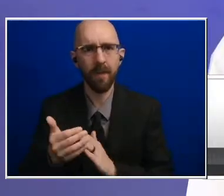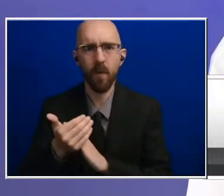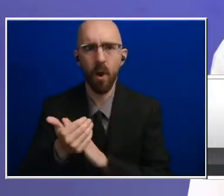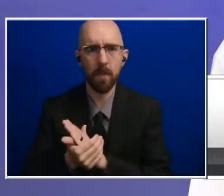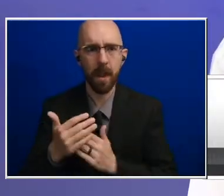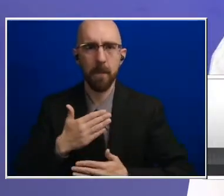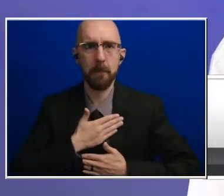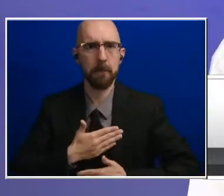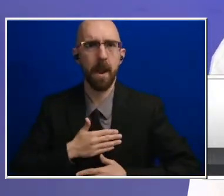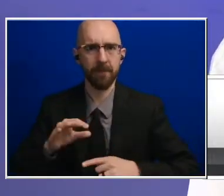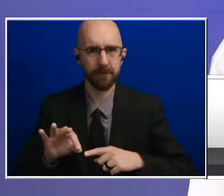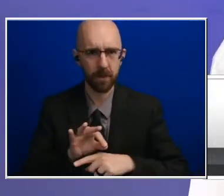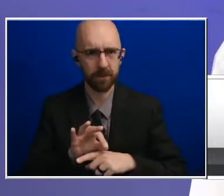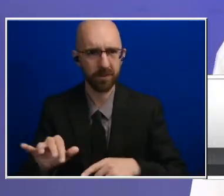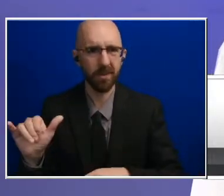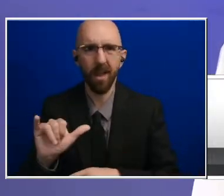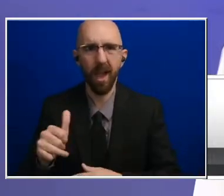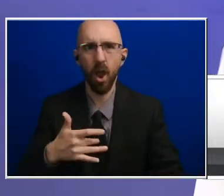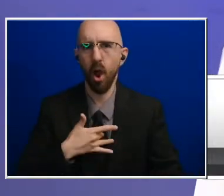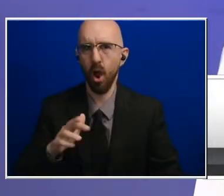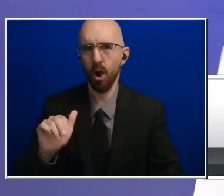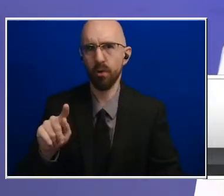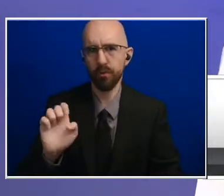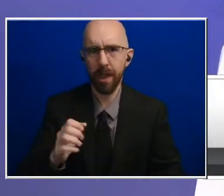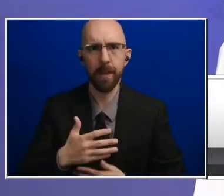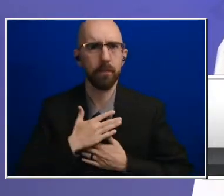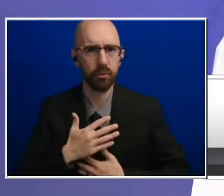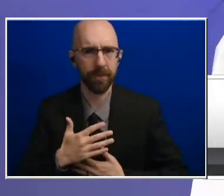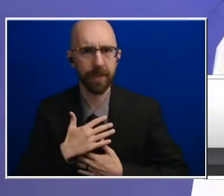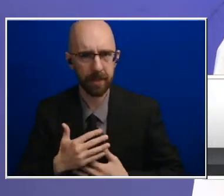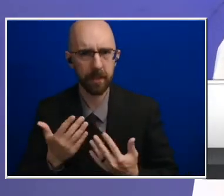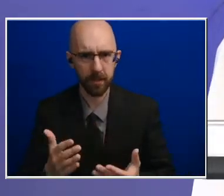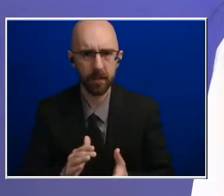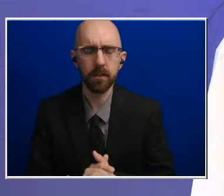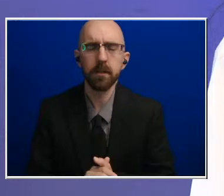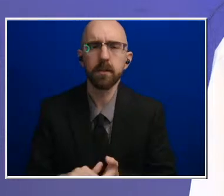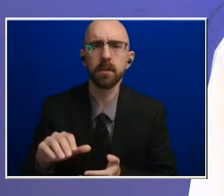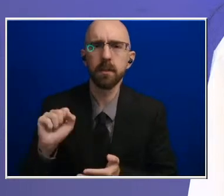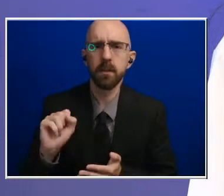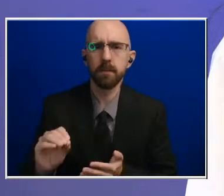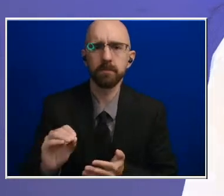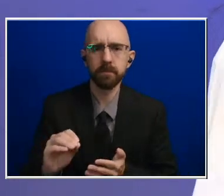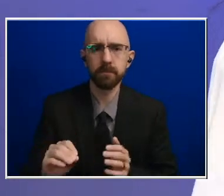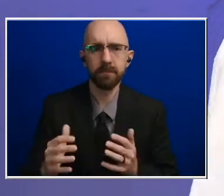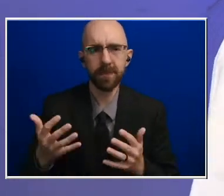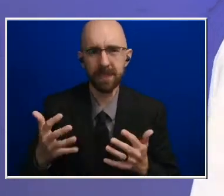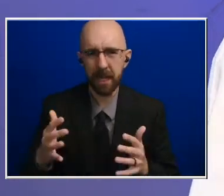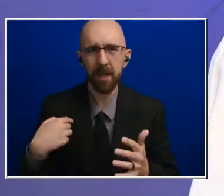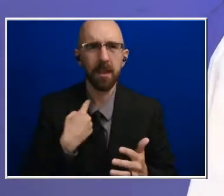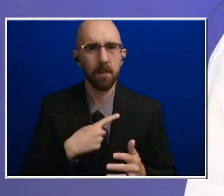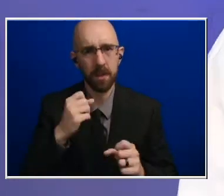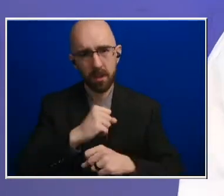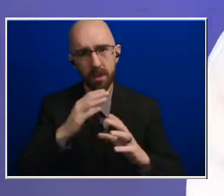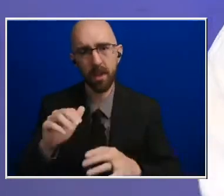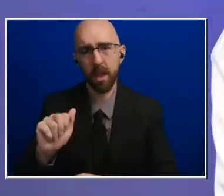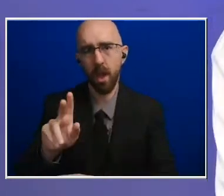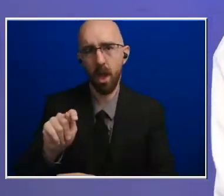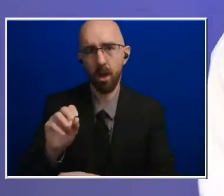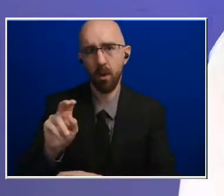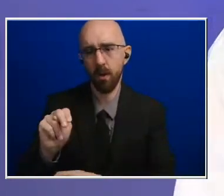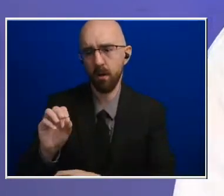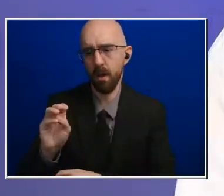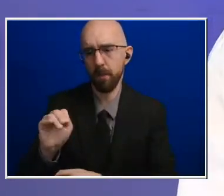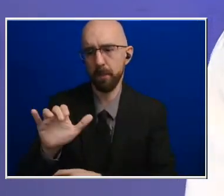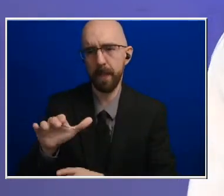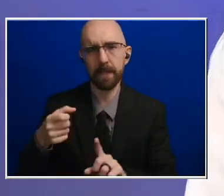such as heart rate and breathing. So we think that autonomic stimulation, by stimulating the